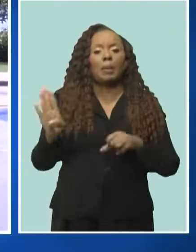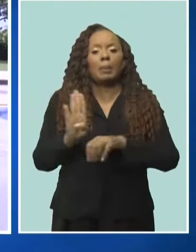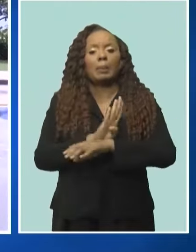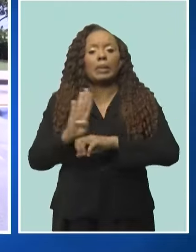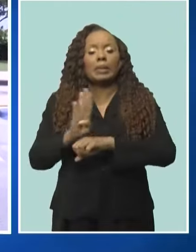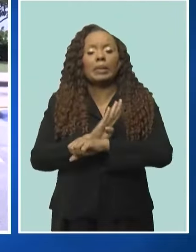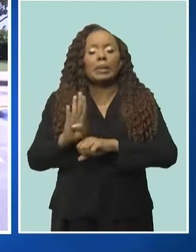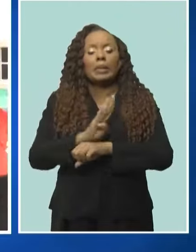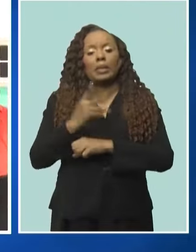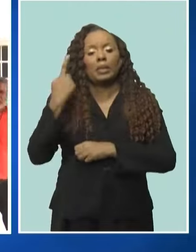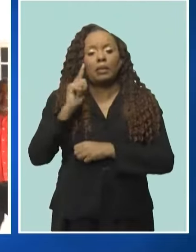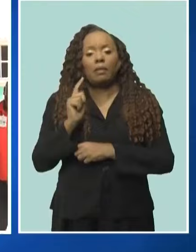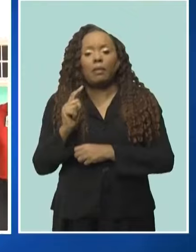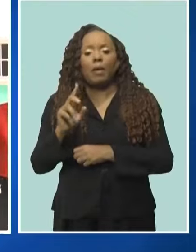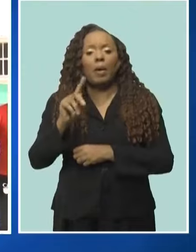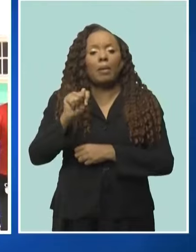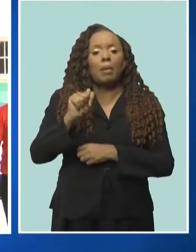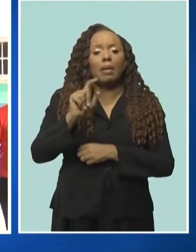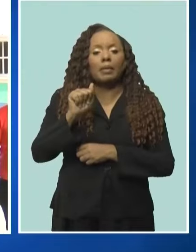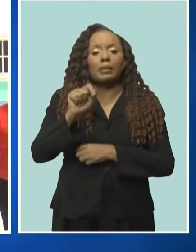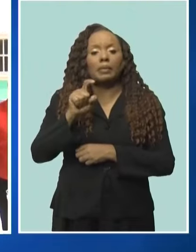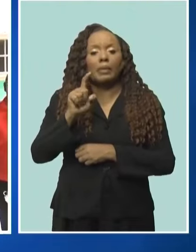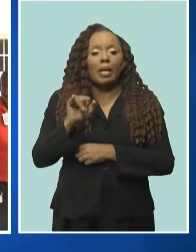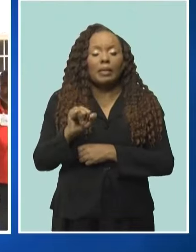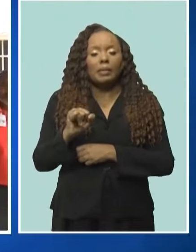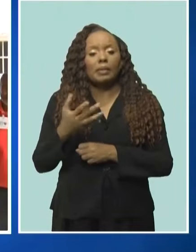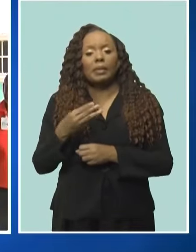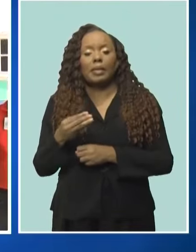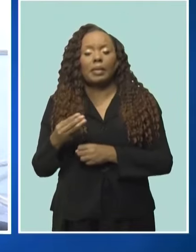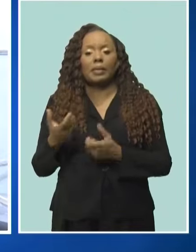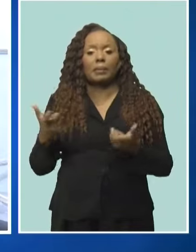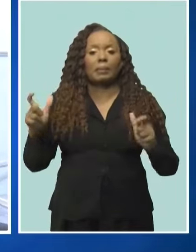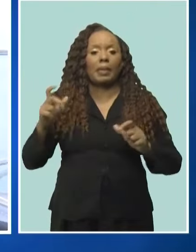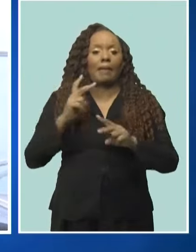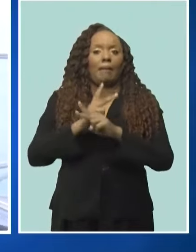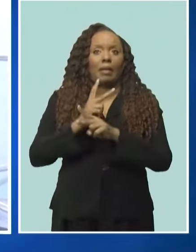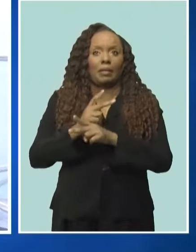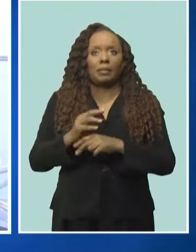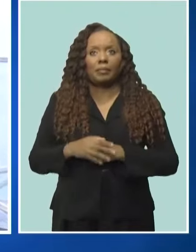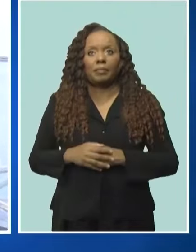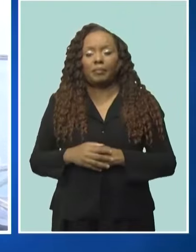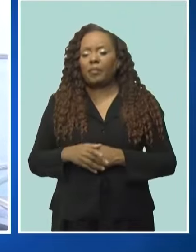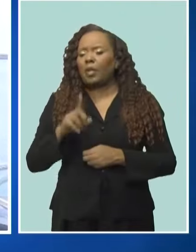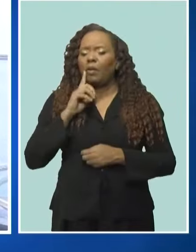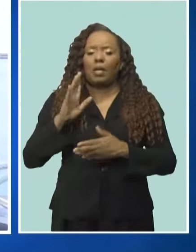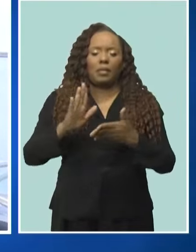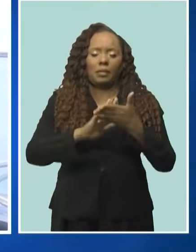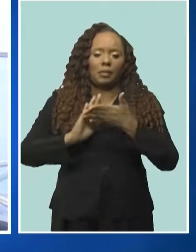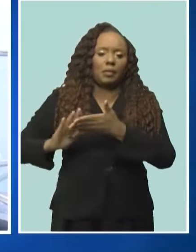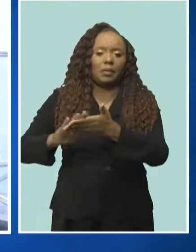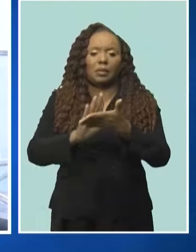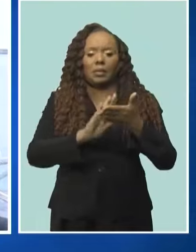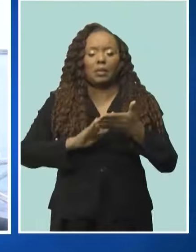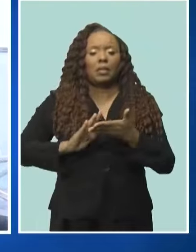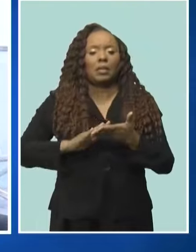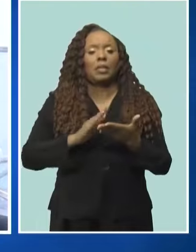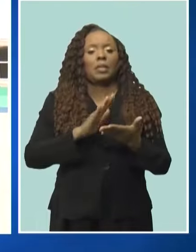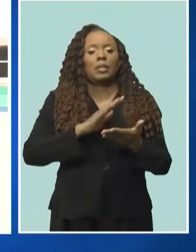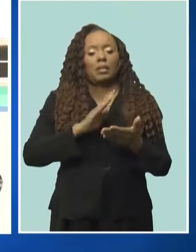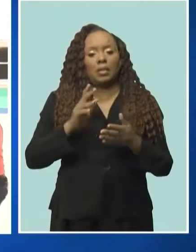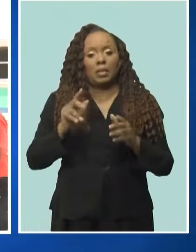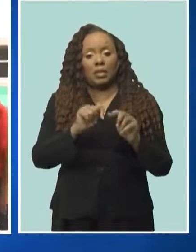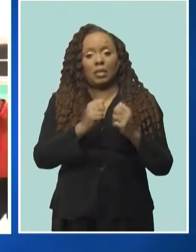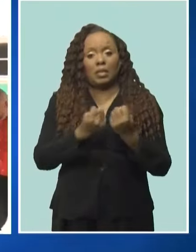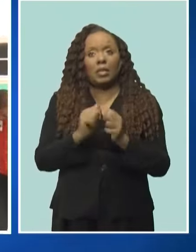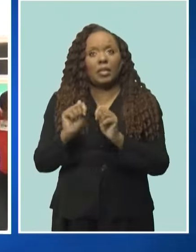taxi operators. Port taxi operator Curtis Gittins has praised the cleanup crews for helping ensure everyone gets back to work.